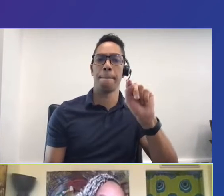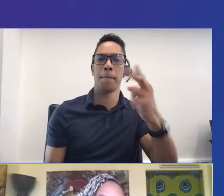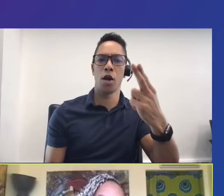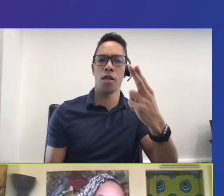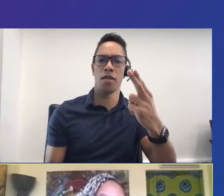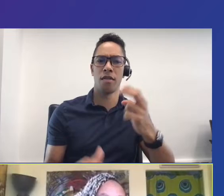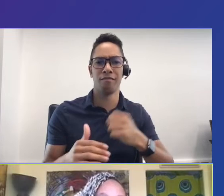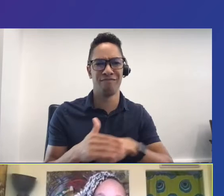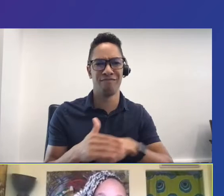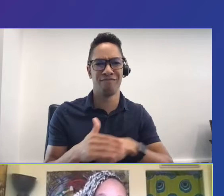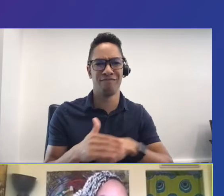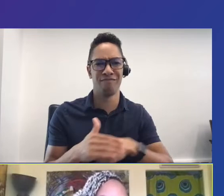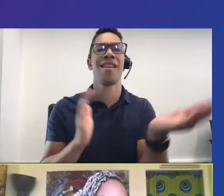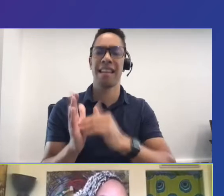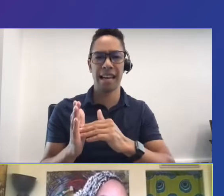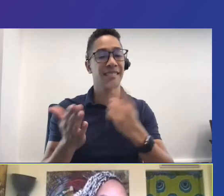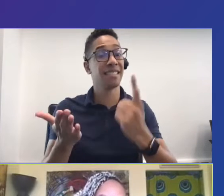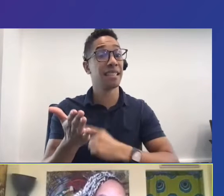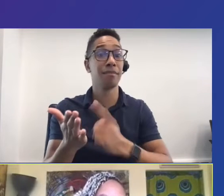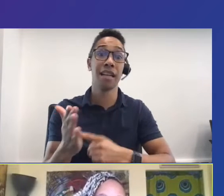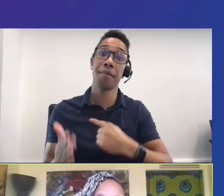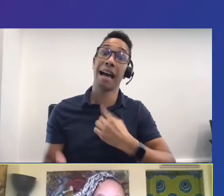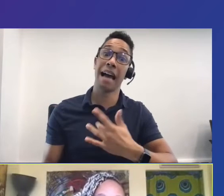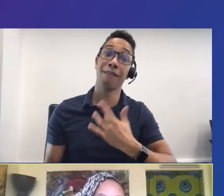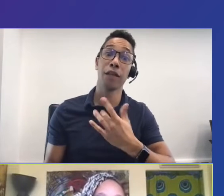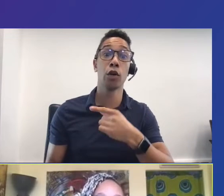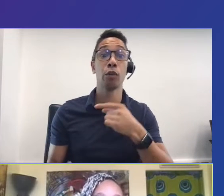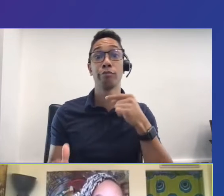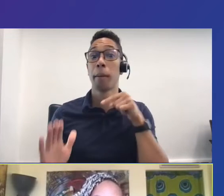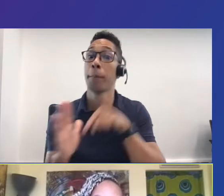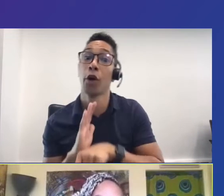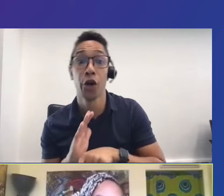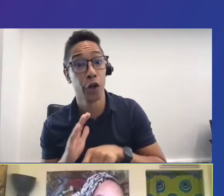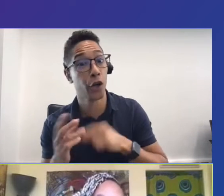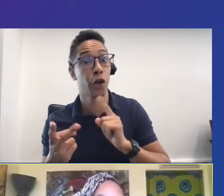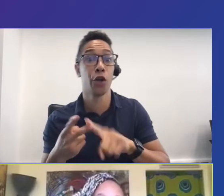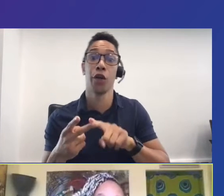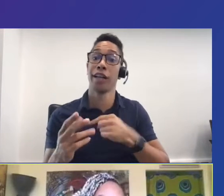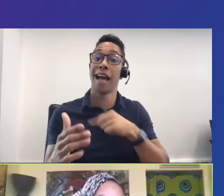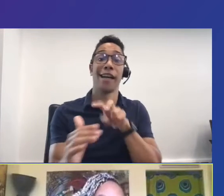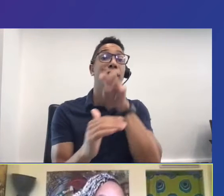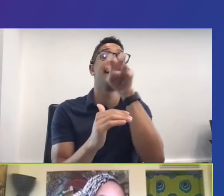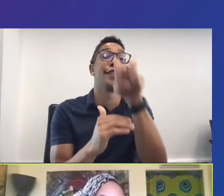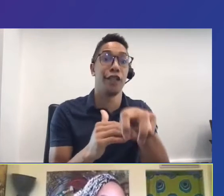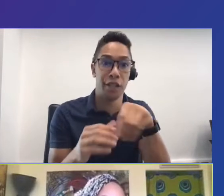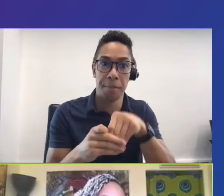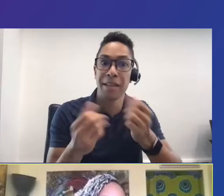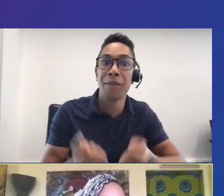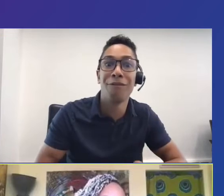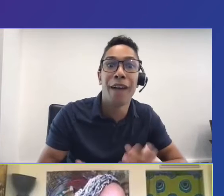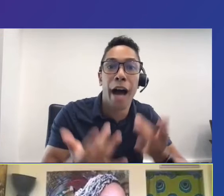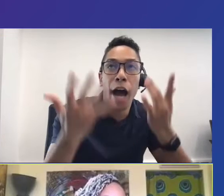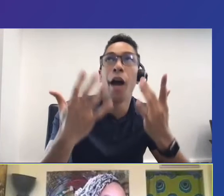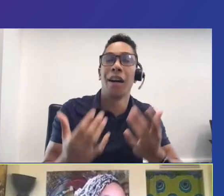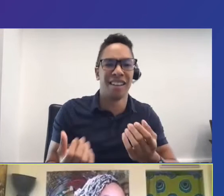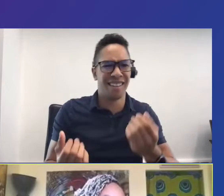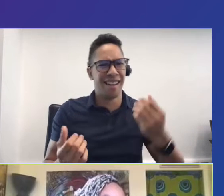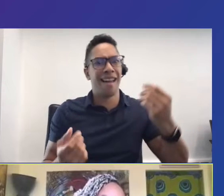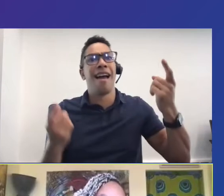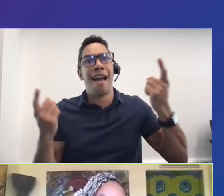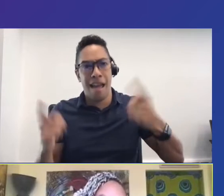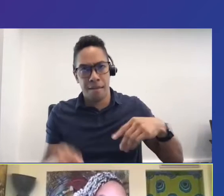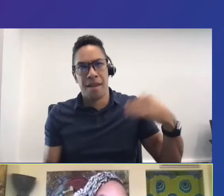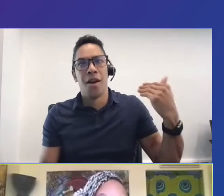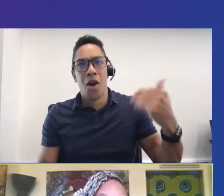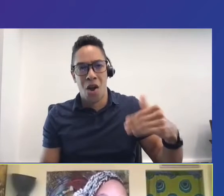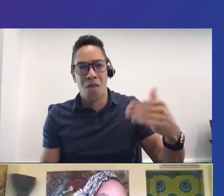I just had to jump into the fire. There's been so many times that I've died. And I think that as I've come